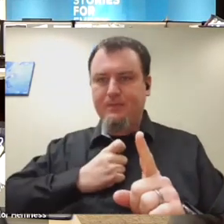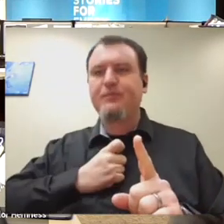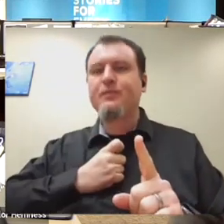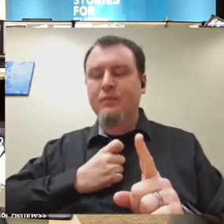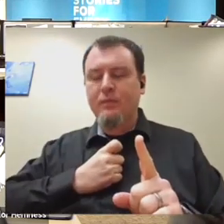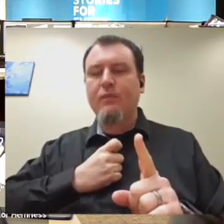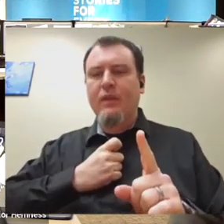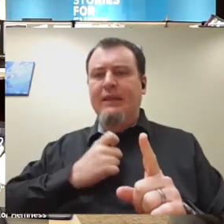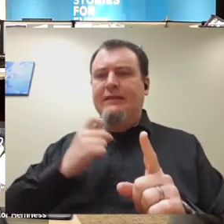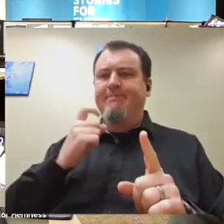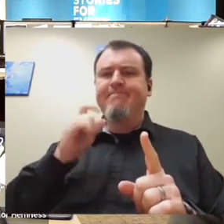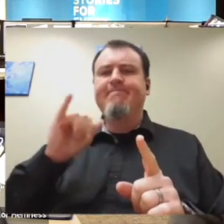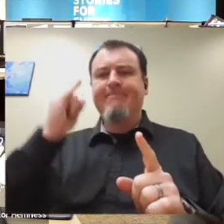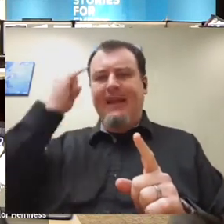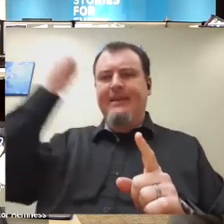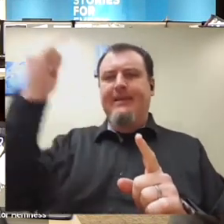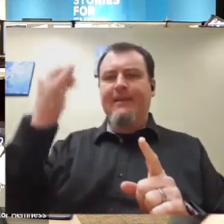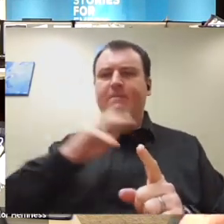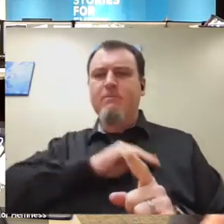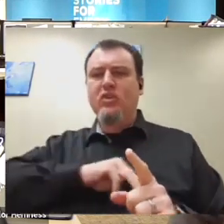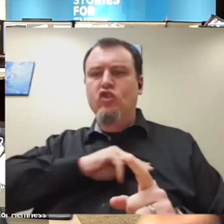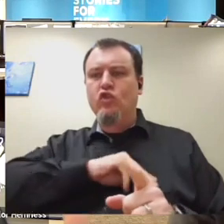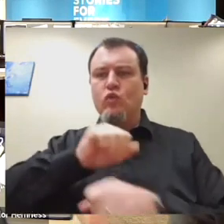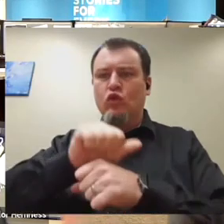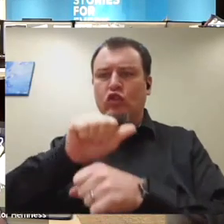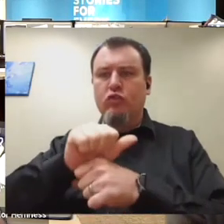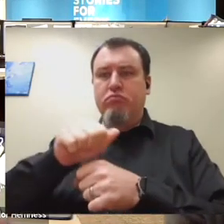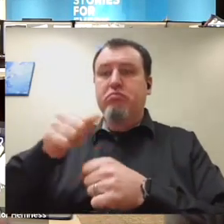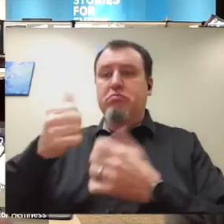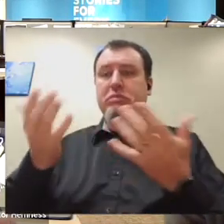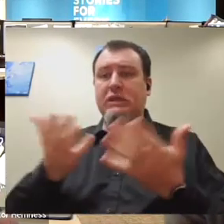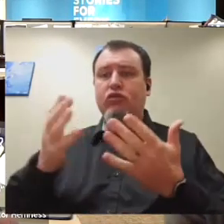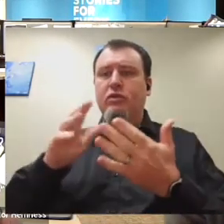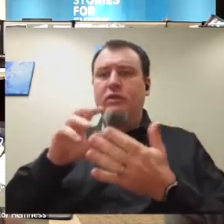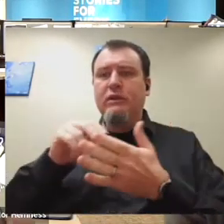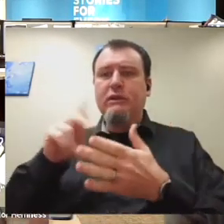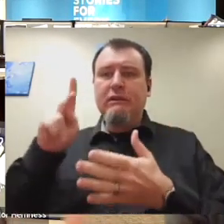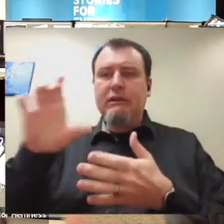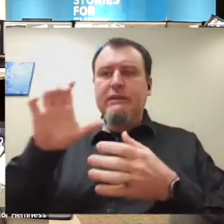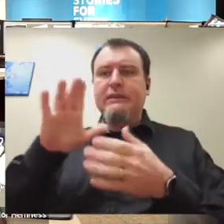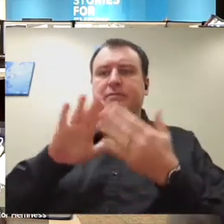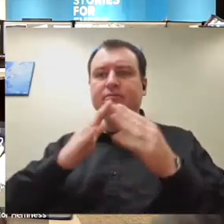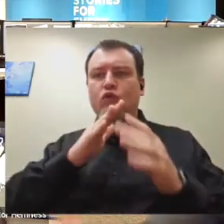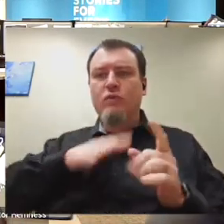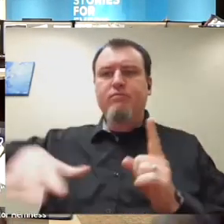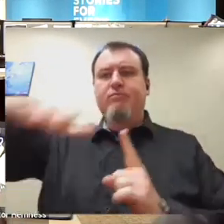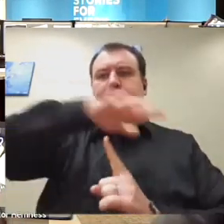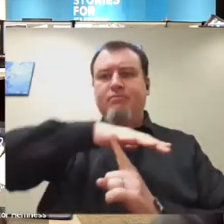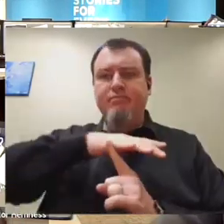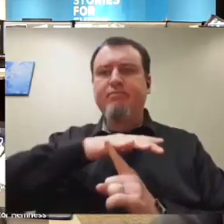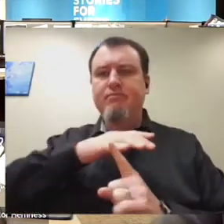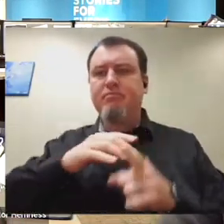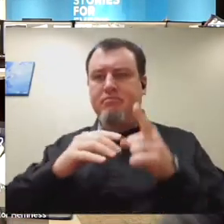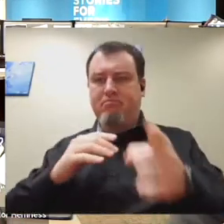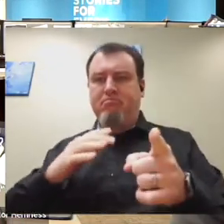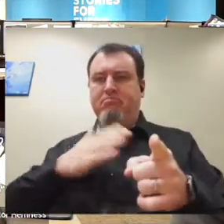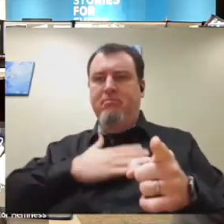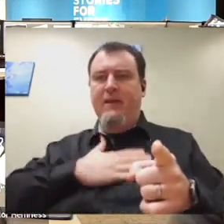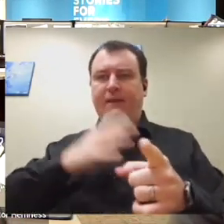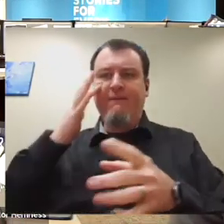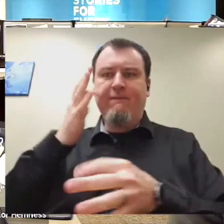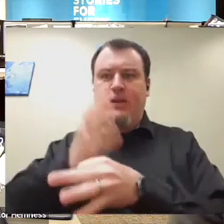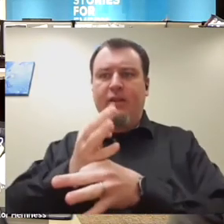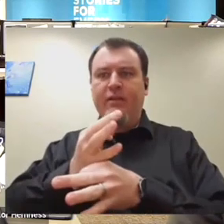My faith tradition tells me to go into all the world and share the gospel.